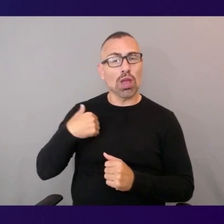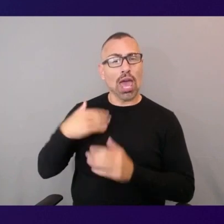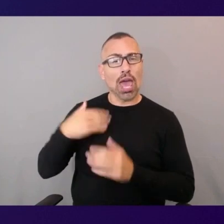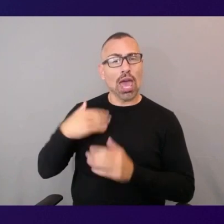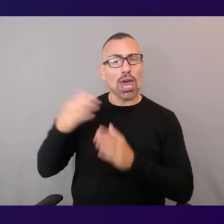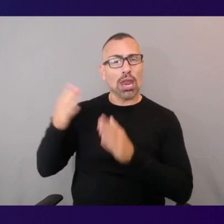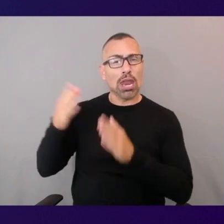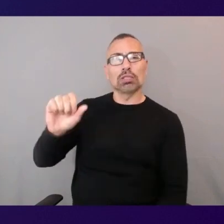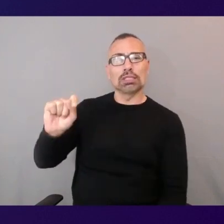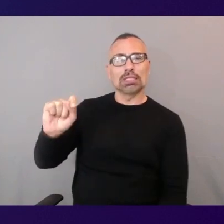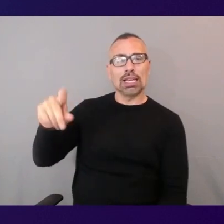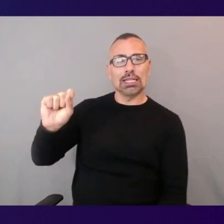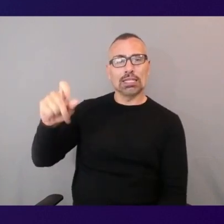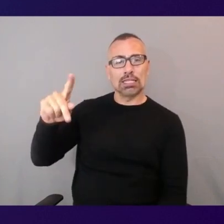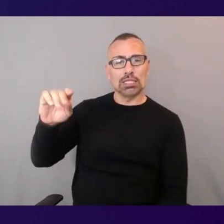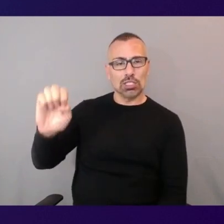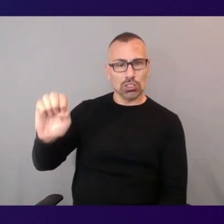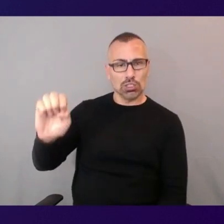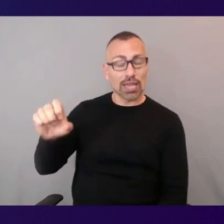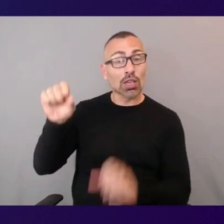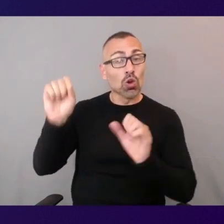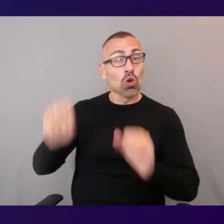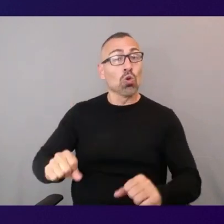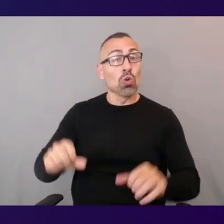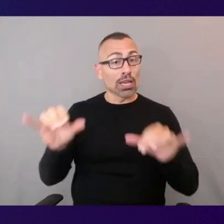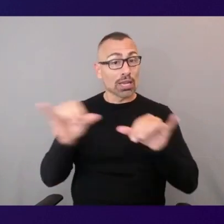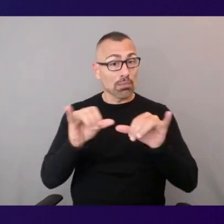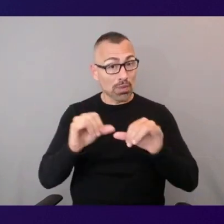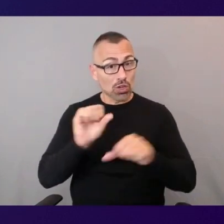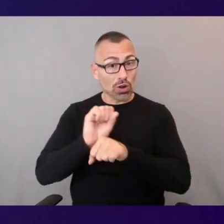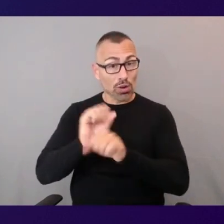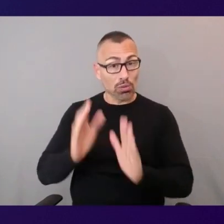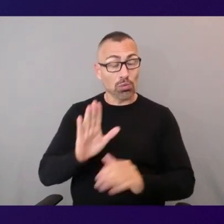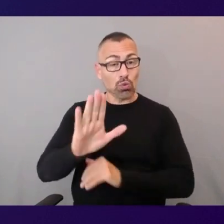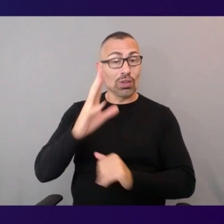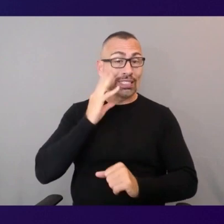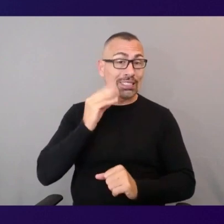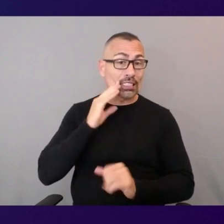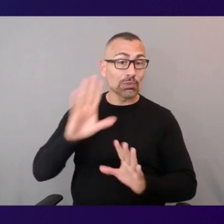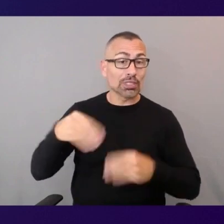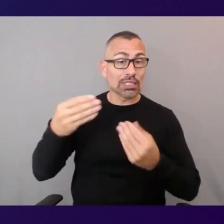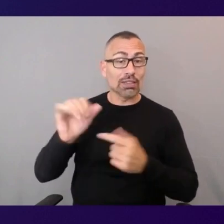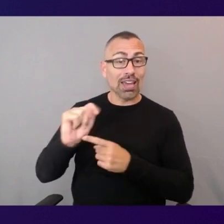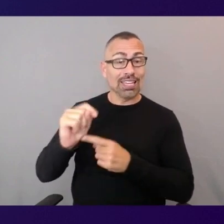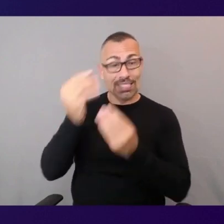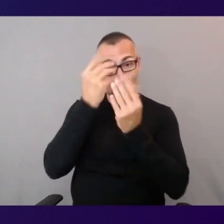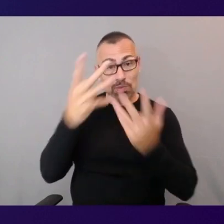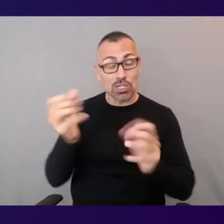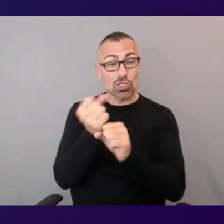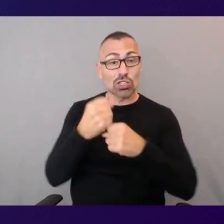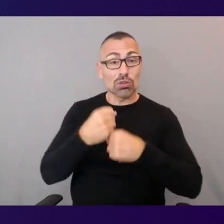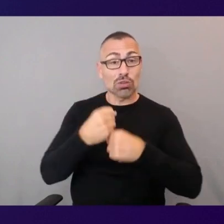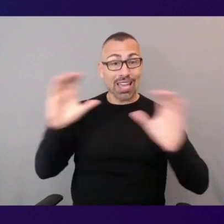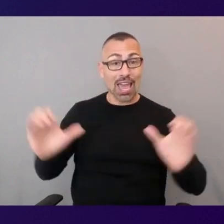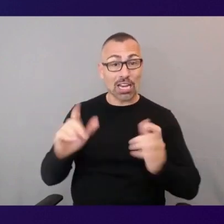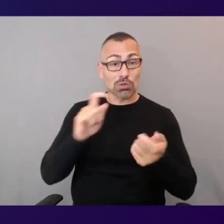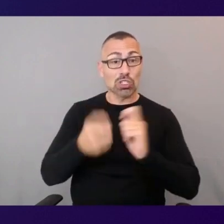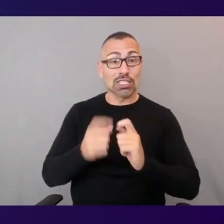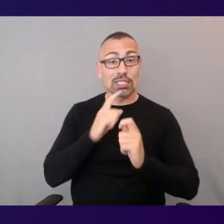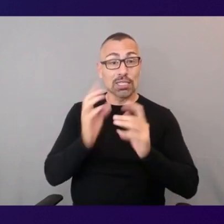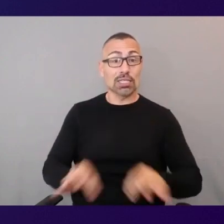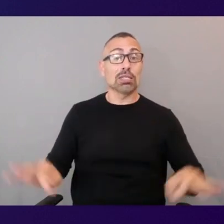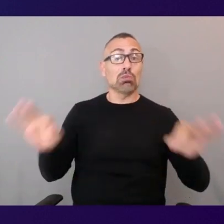employee experience and give IT professionals data to make actionable changes is important. How is the AWS End User